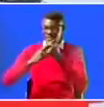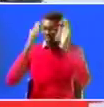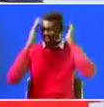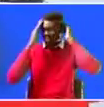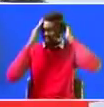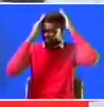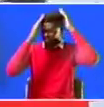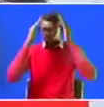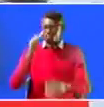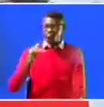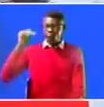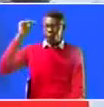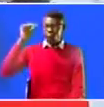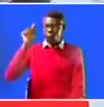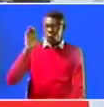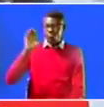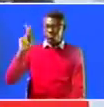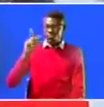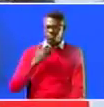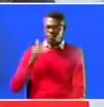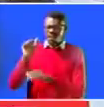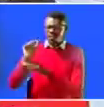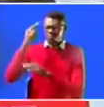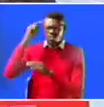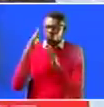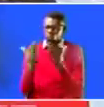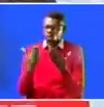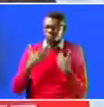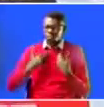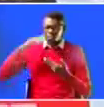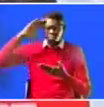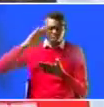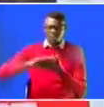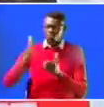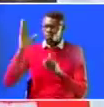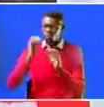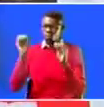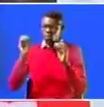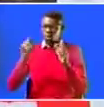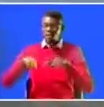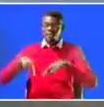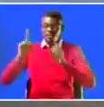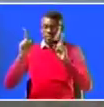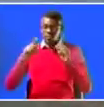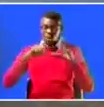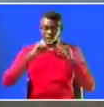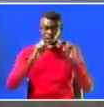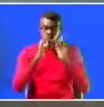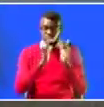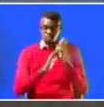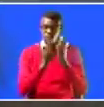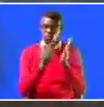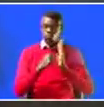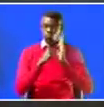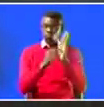Church. I ask him of his thoughts about atheists, to which he points me to a Bible verse.